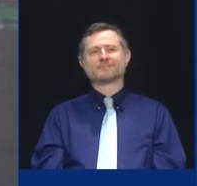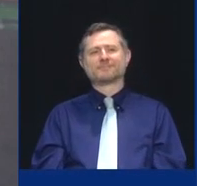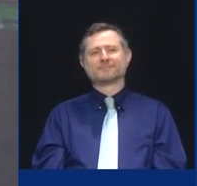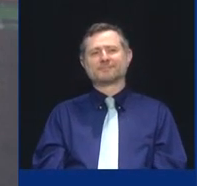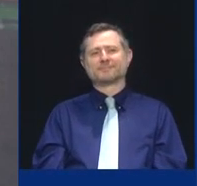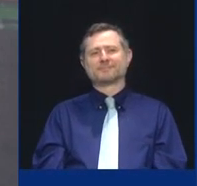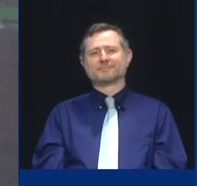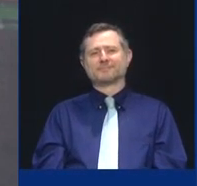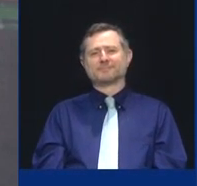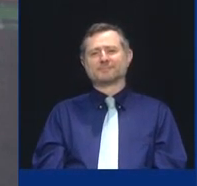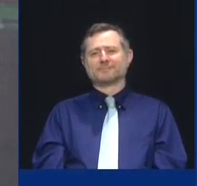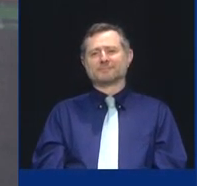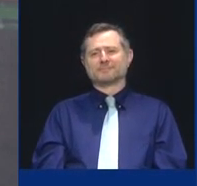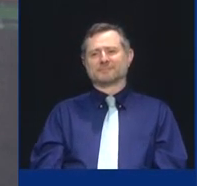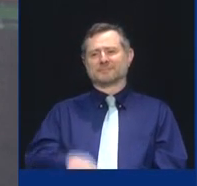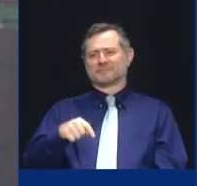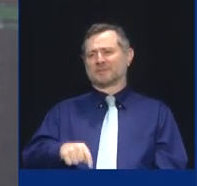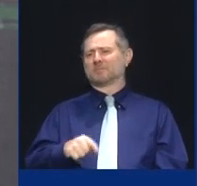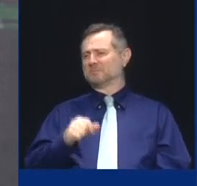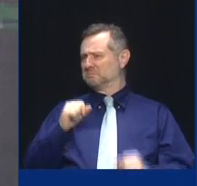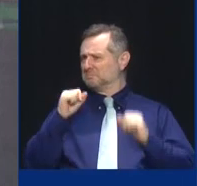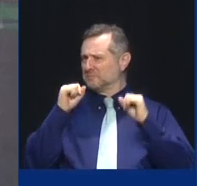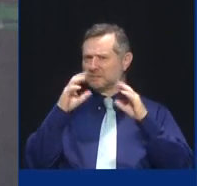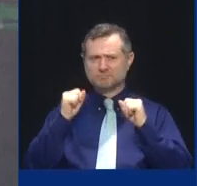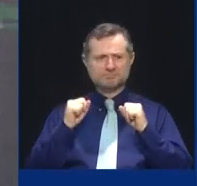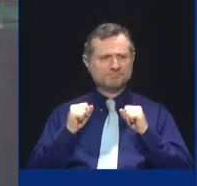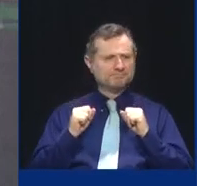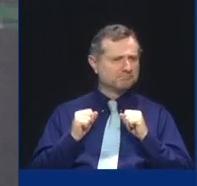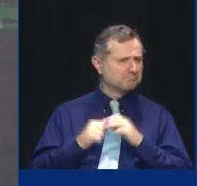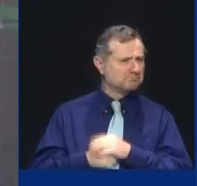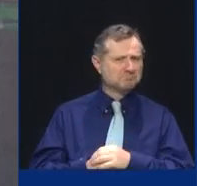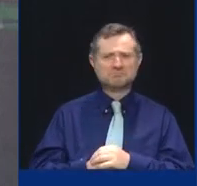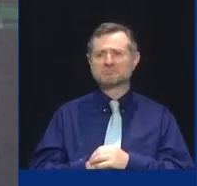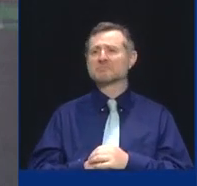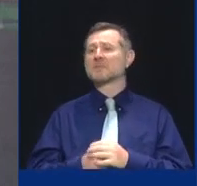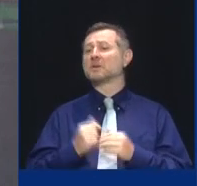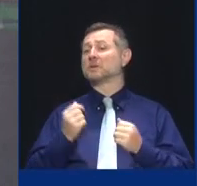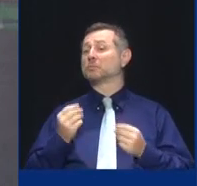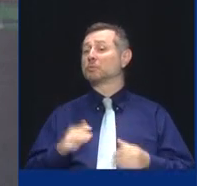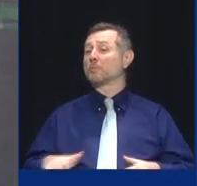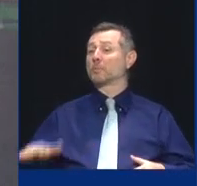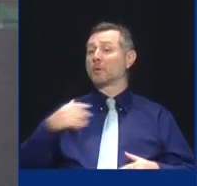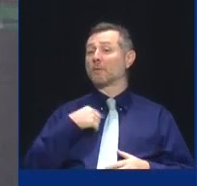This is really remarkable. 520 acres, okay?